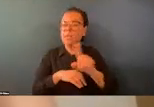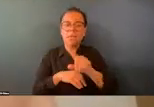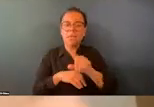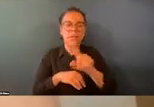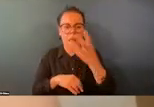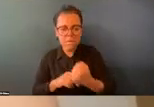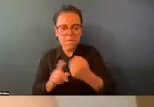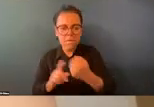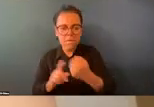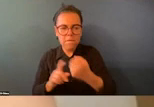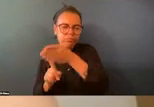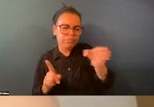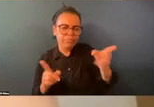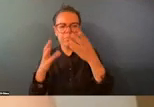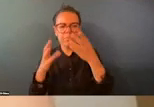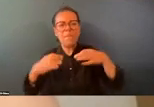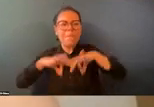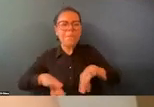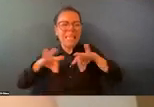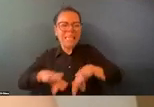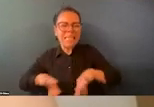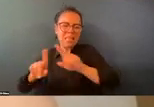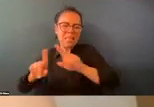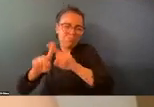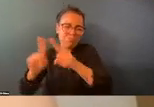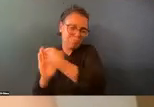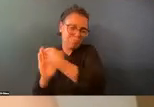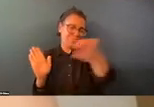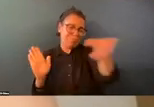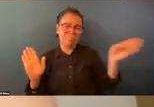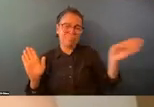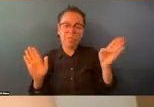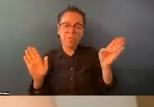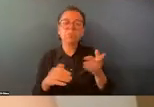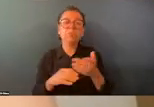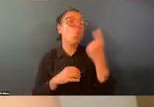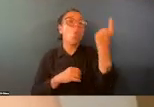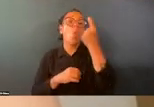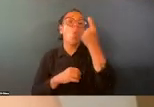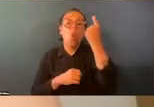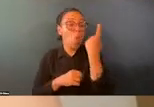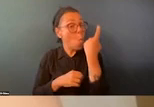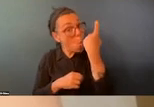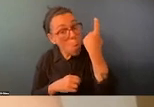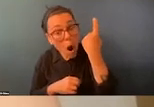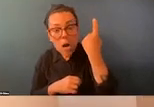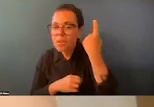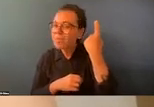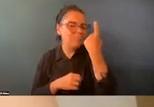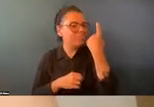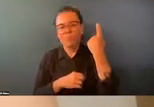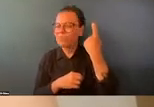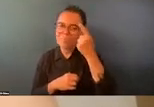change should be addressed not only by one committee for environmental protection,